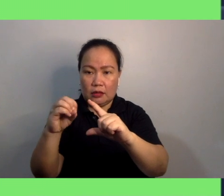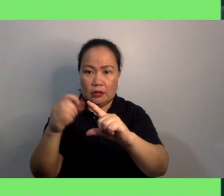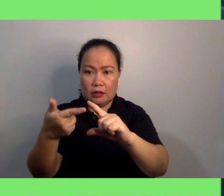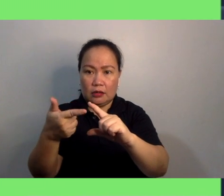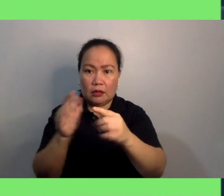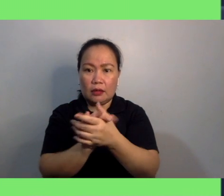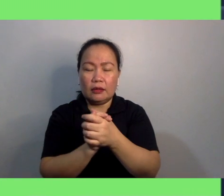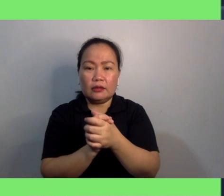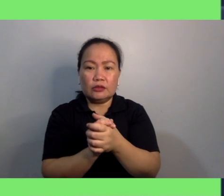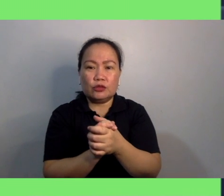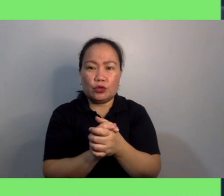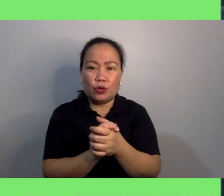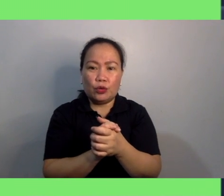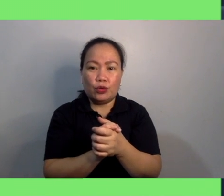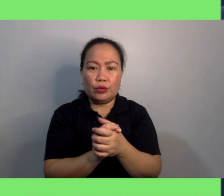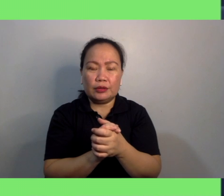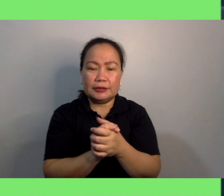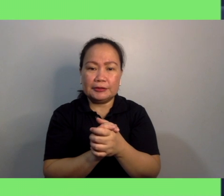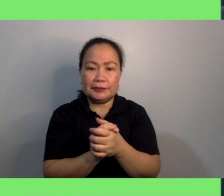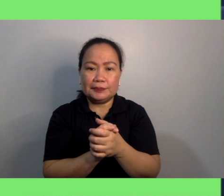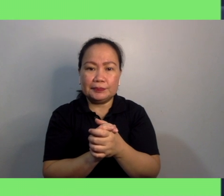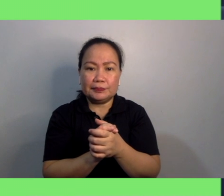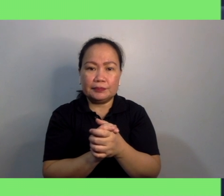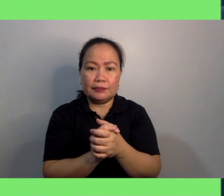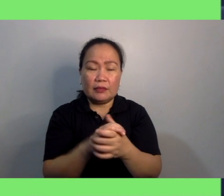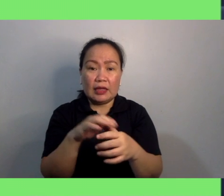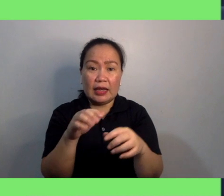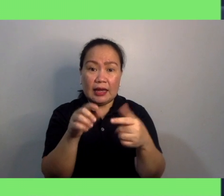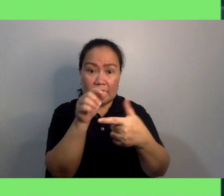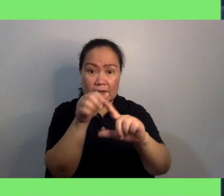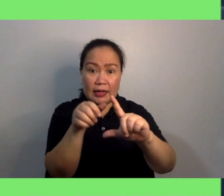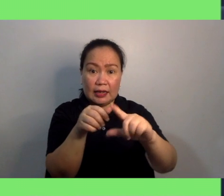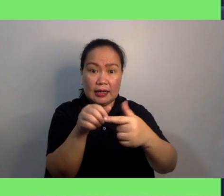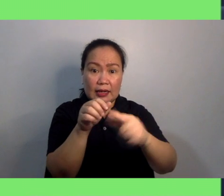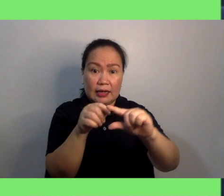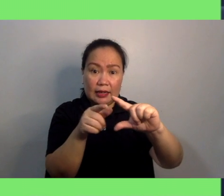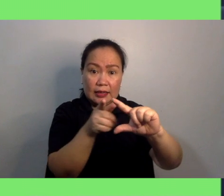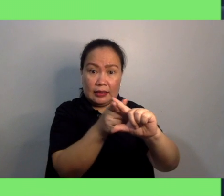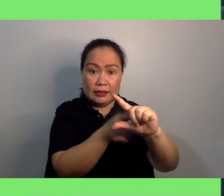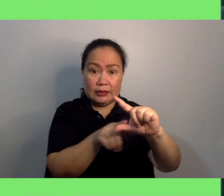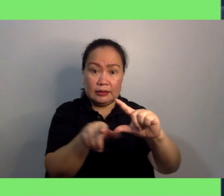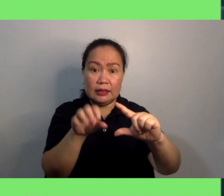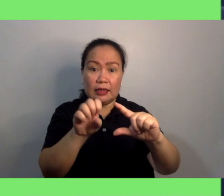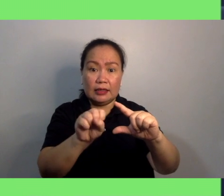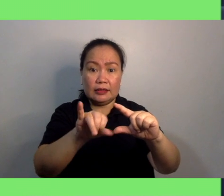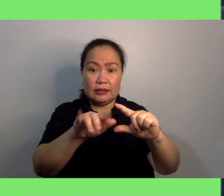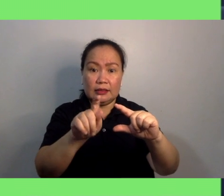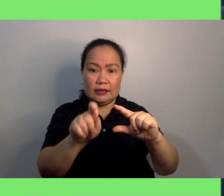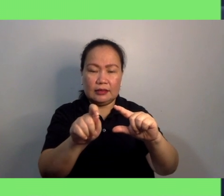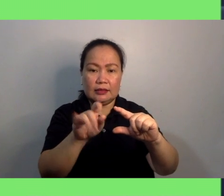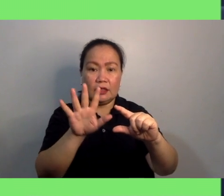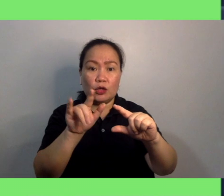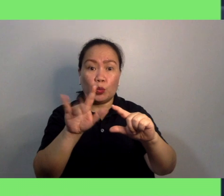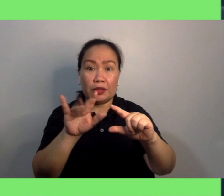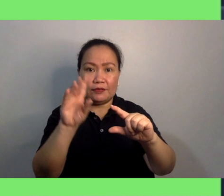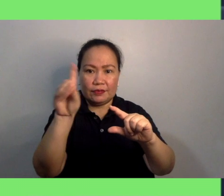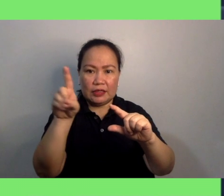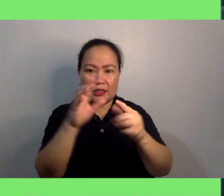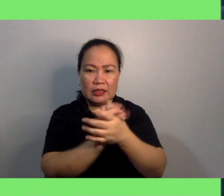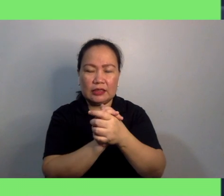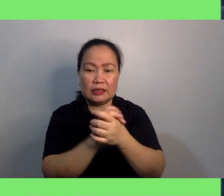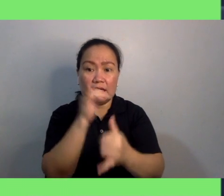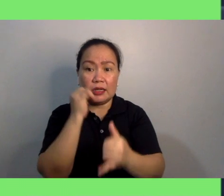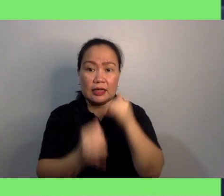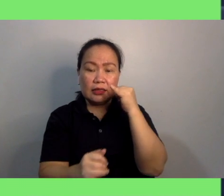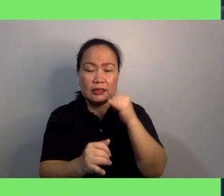125 degrees. And then this one, angle SIT, and this angle measures 25 degrees.